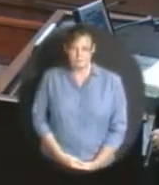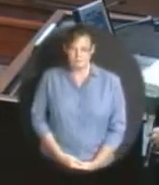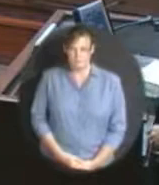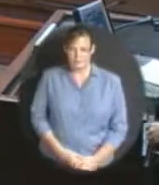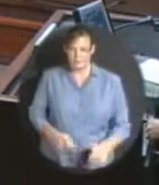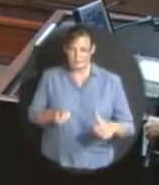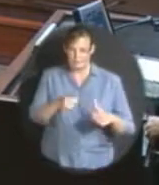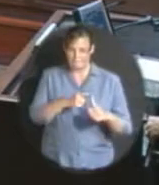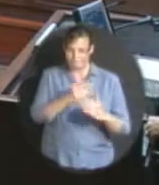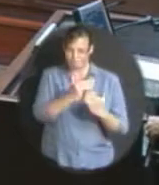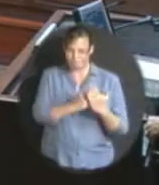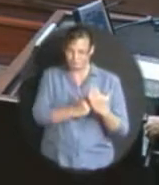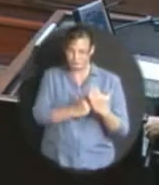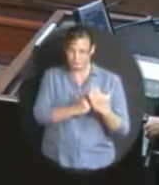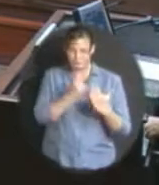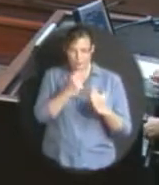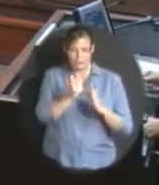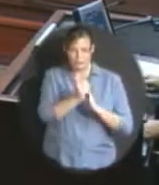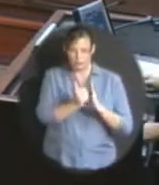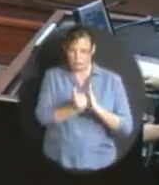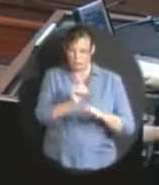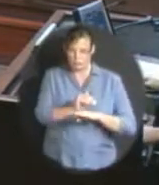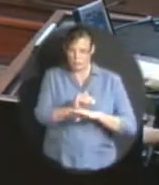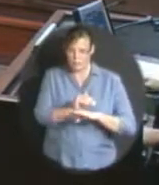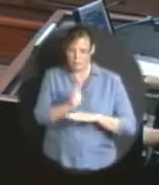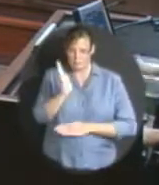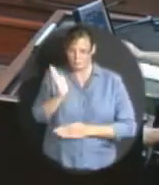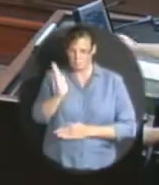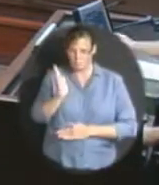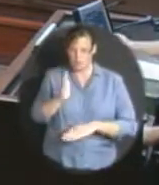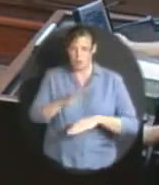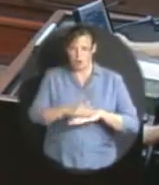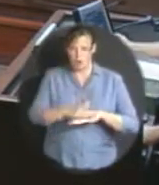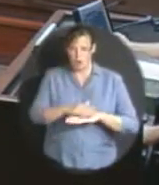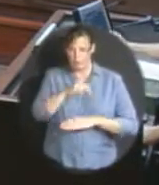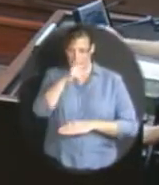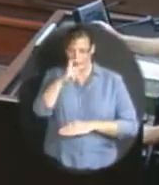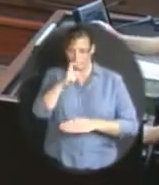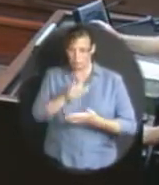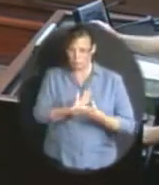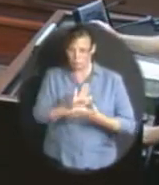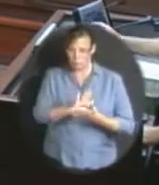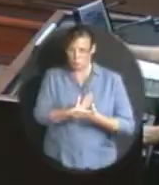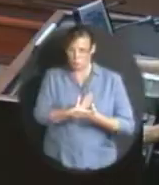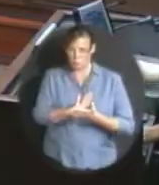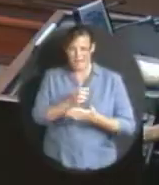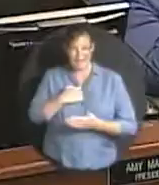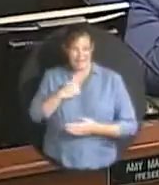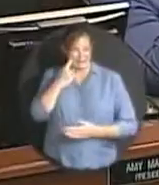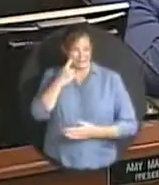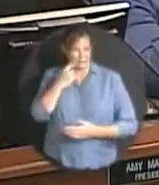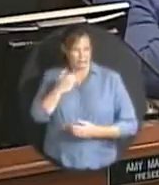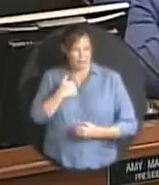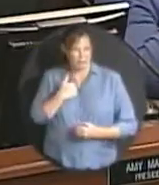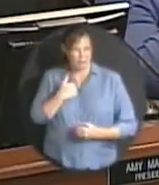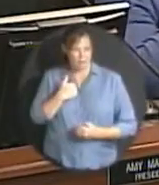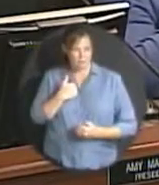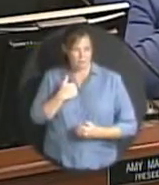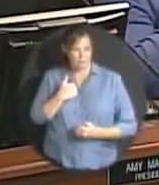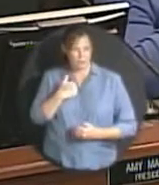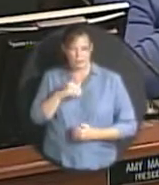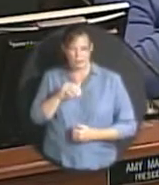The first item we have on our agenda this evening is a presentation on summer school. I believe we have Mrs.